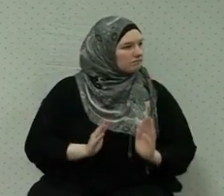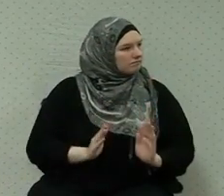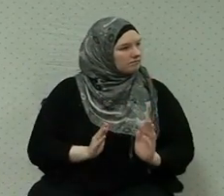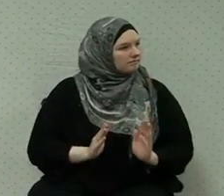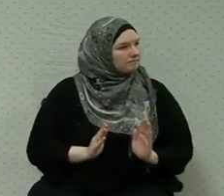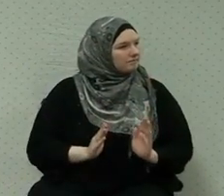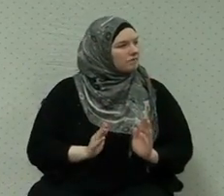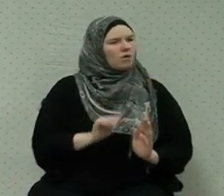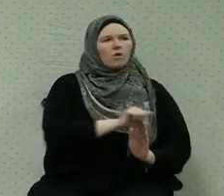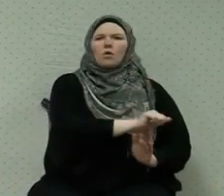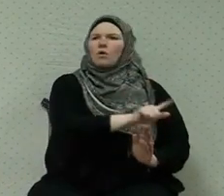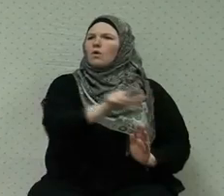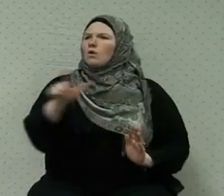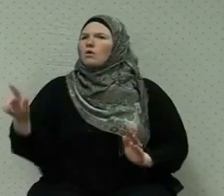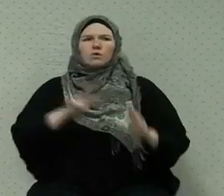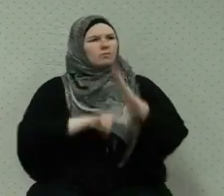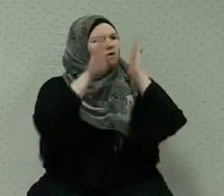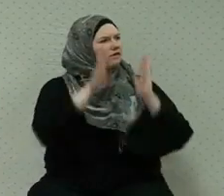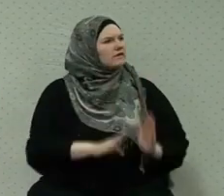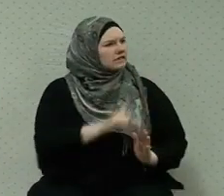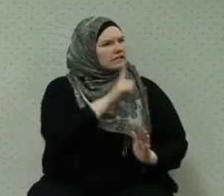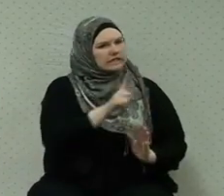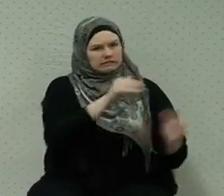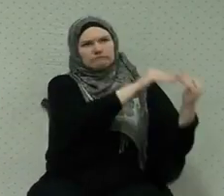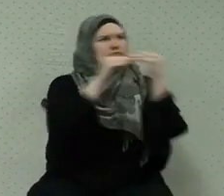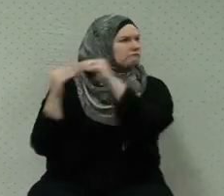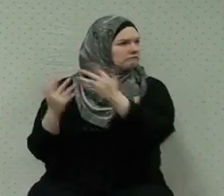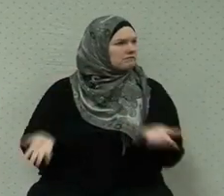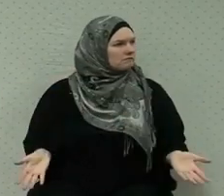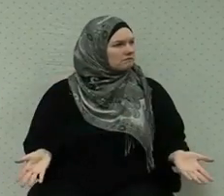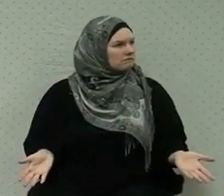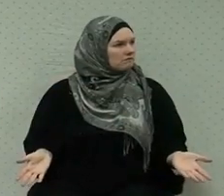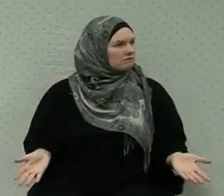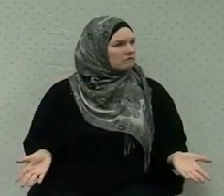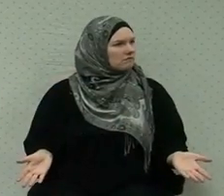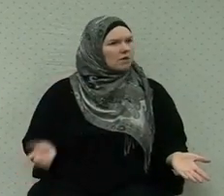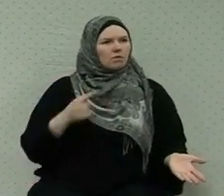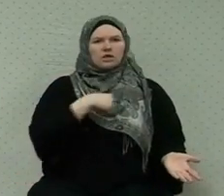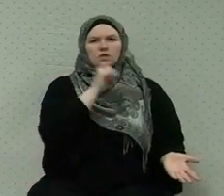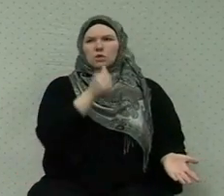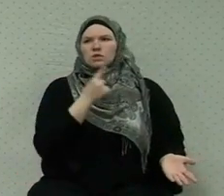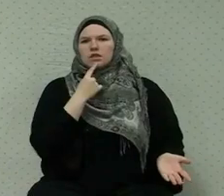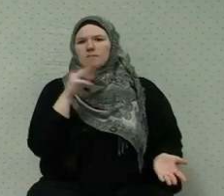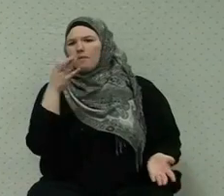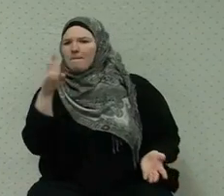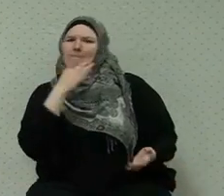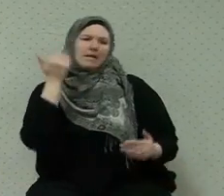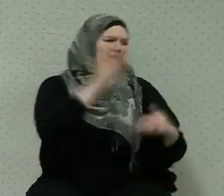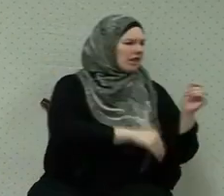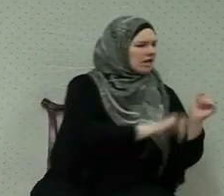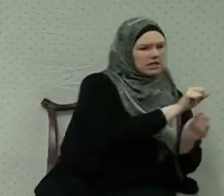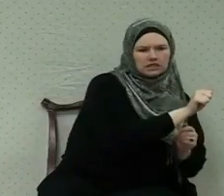And all the prophets are equal in the sight of the Muslim. We do not differentiate between Muhammad,